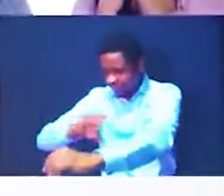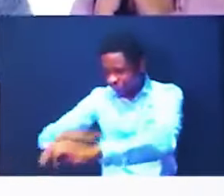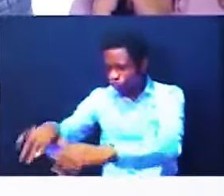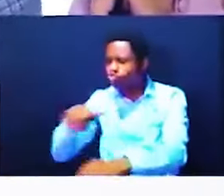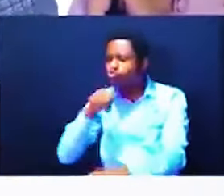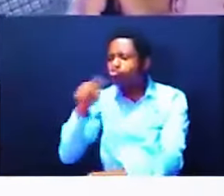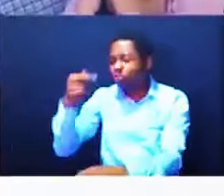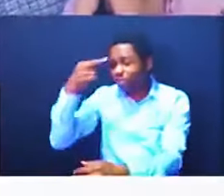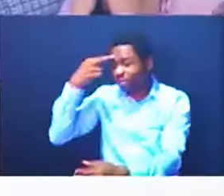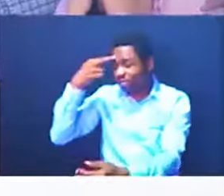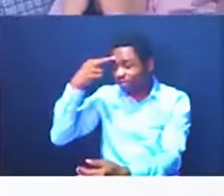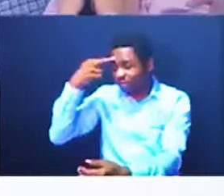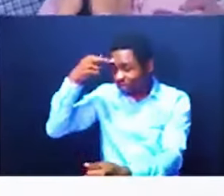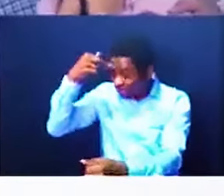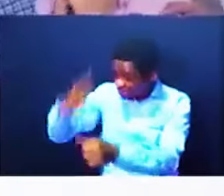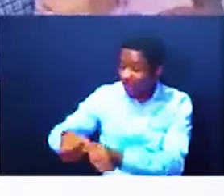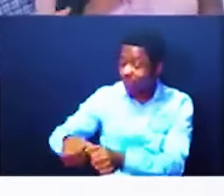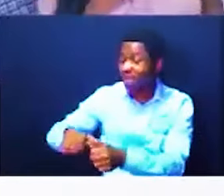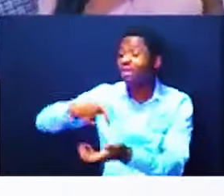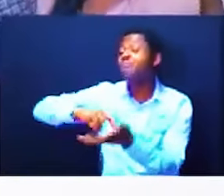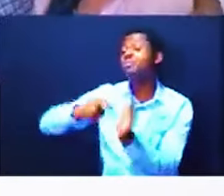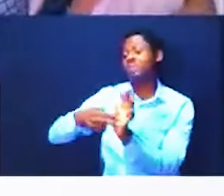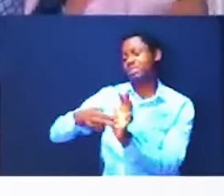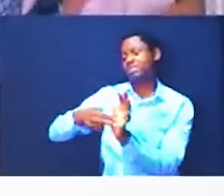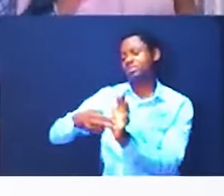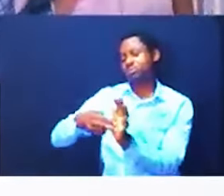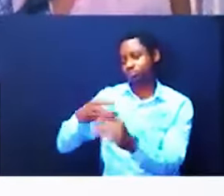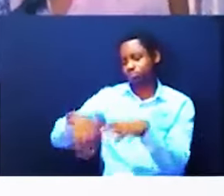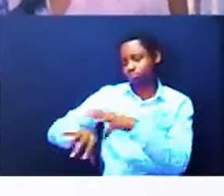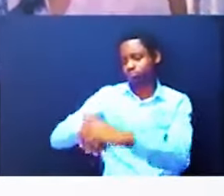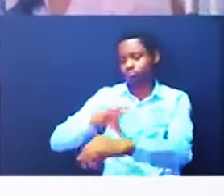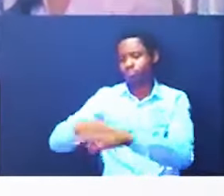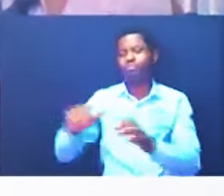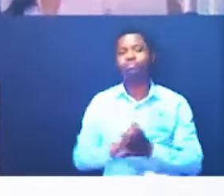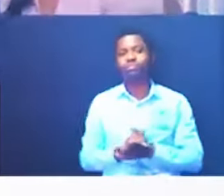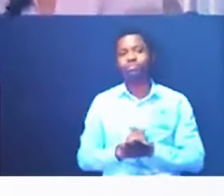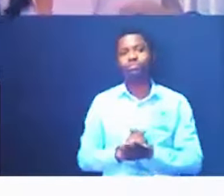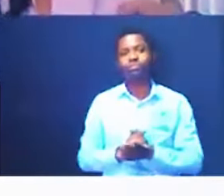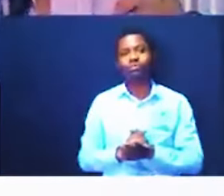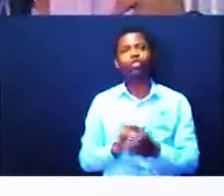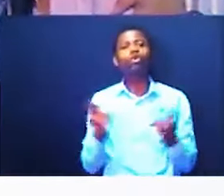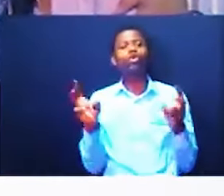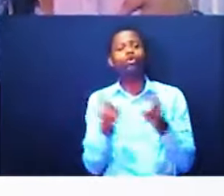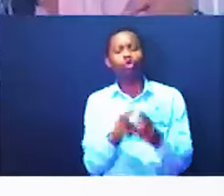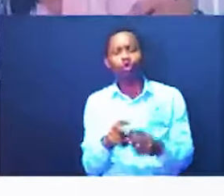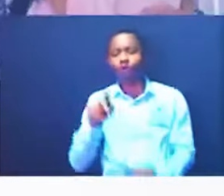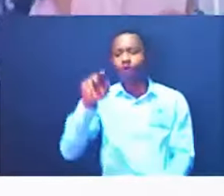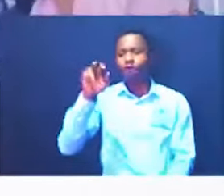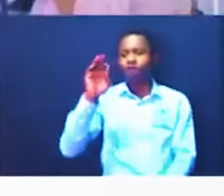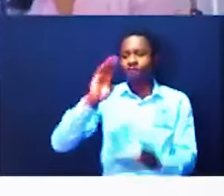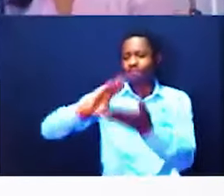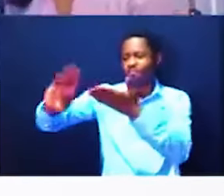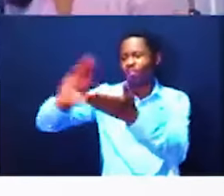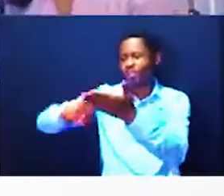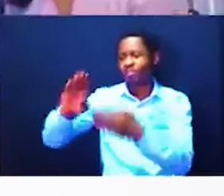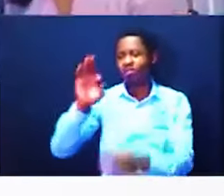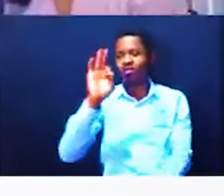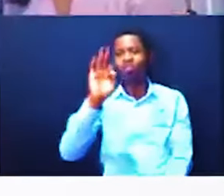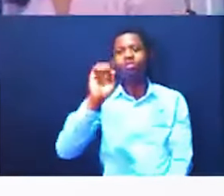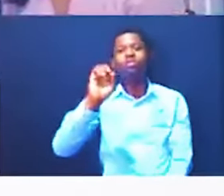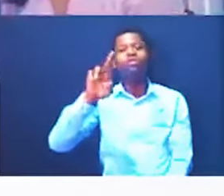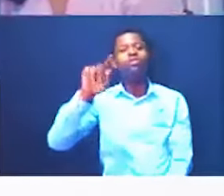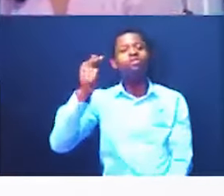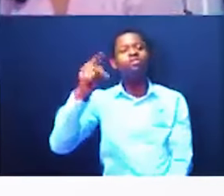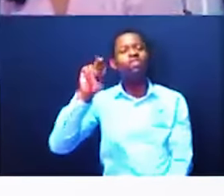So to forgive is to let go the hurt or anger towards another.